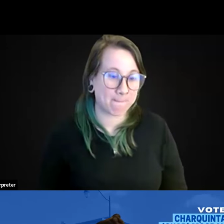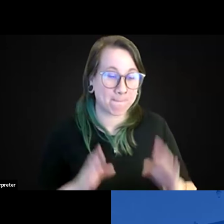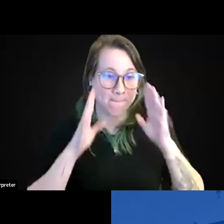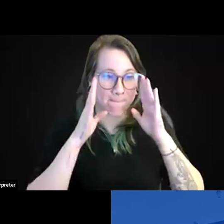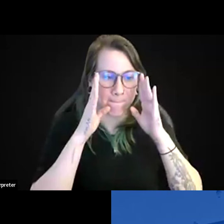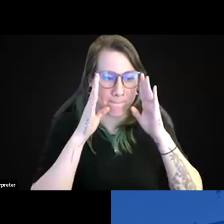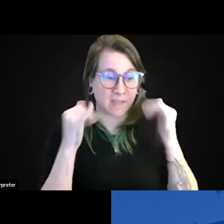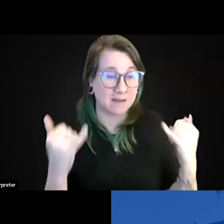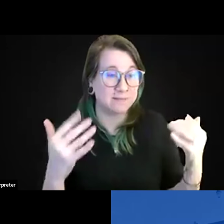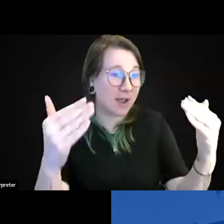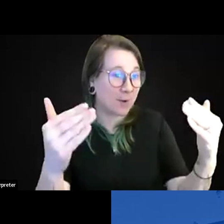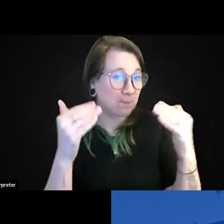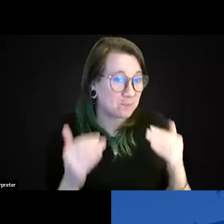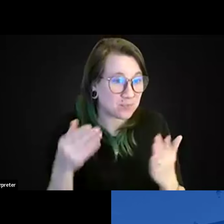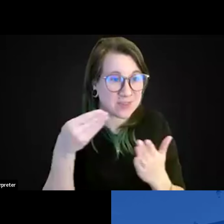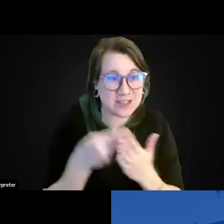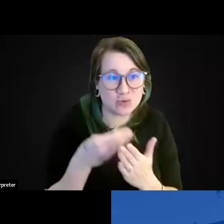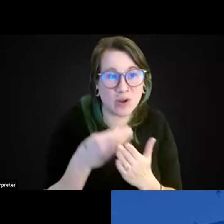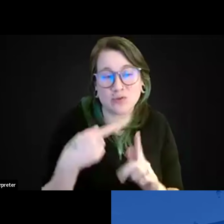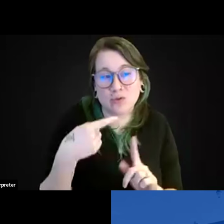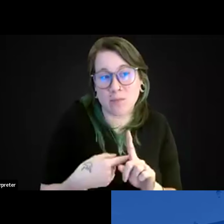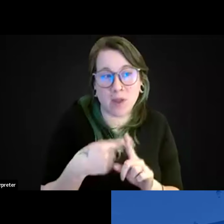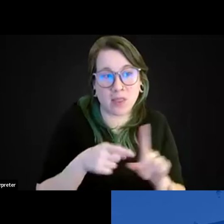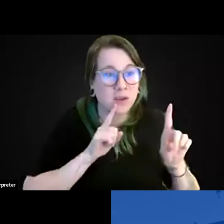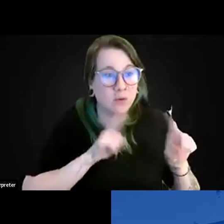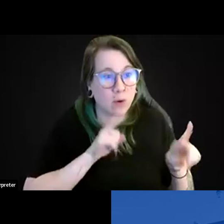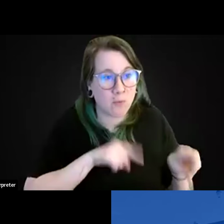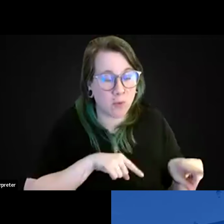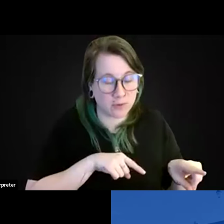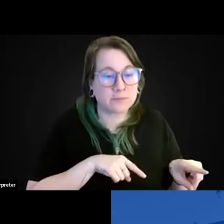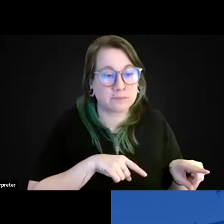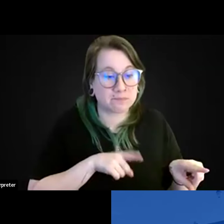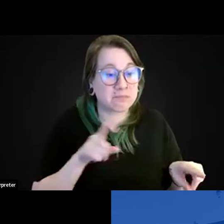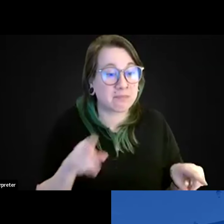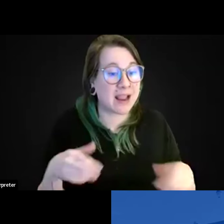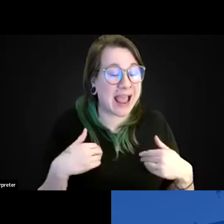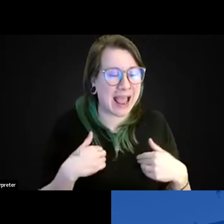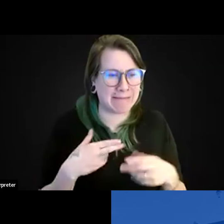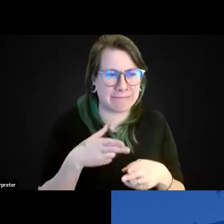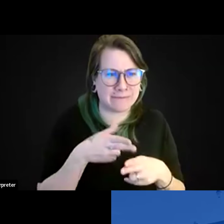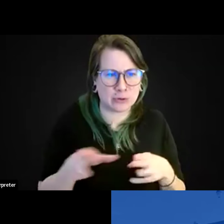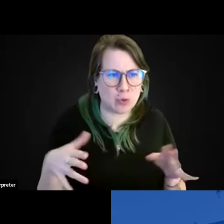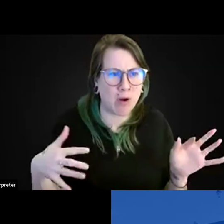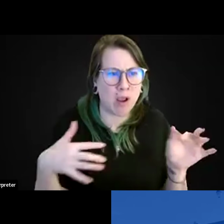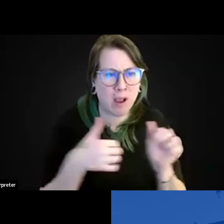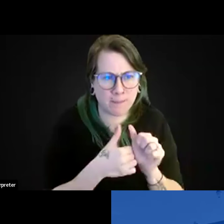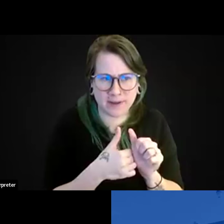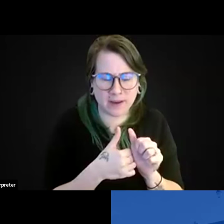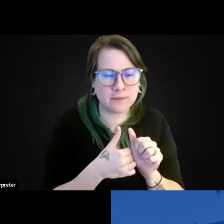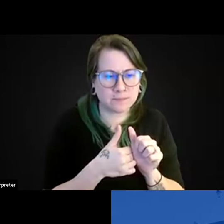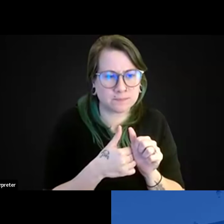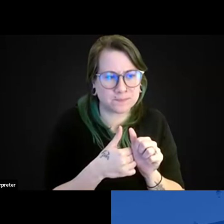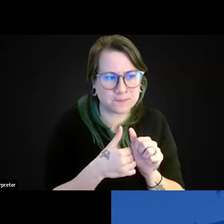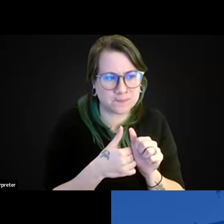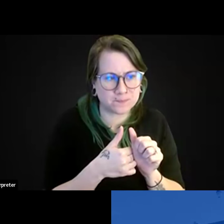moving on to the treasurer's monthly report, just as a quick update to everyone,